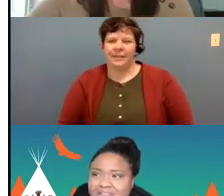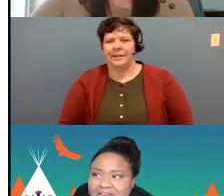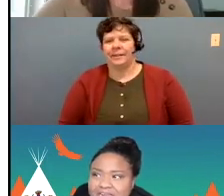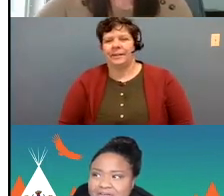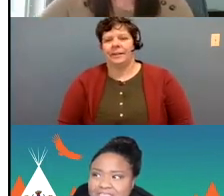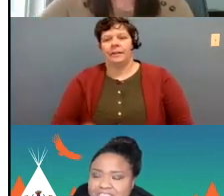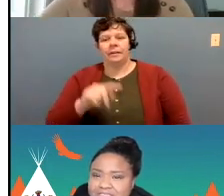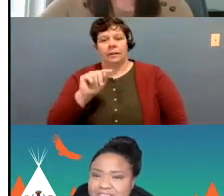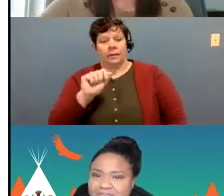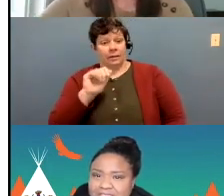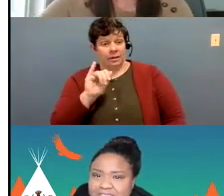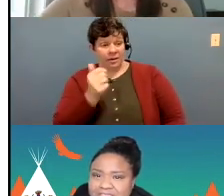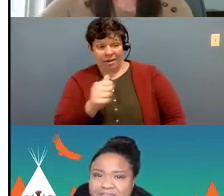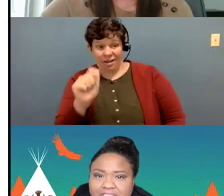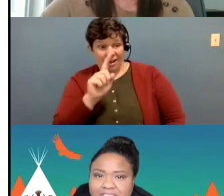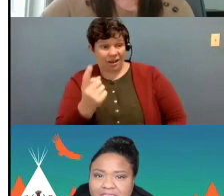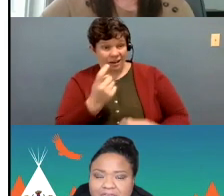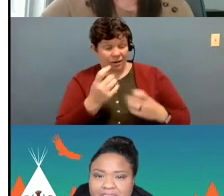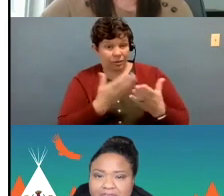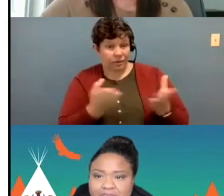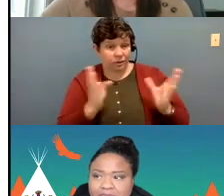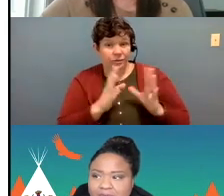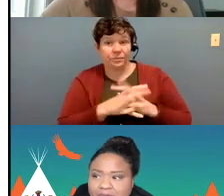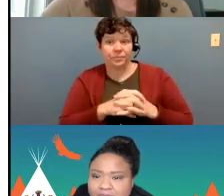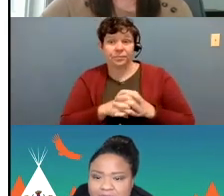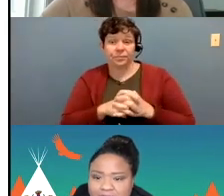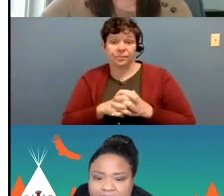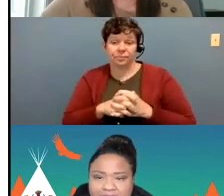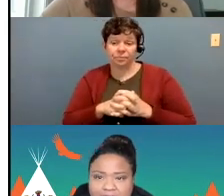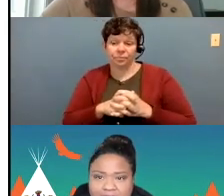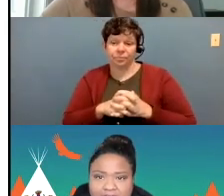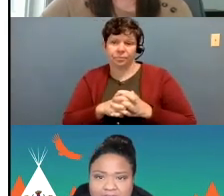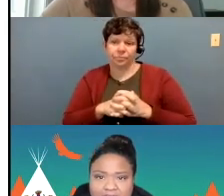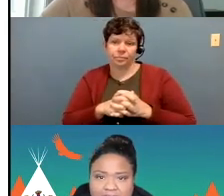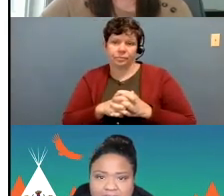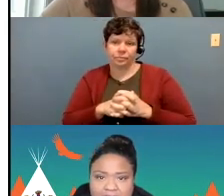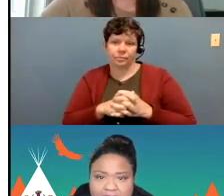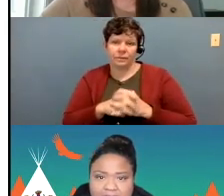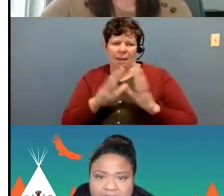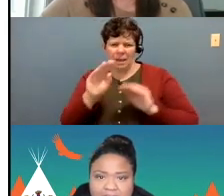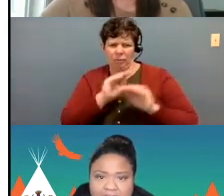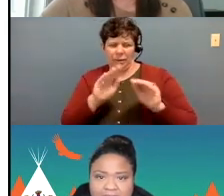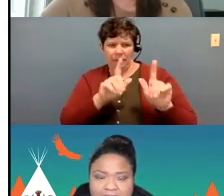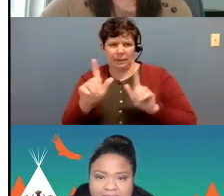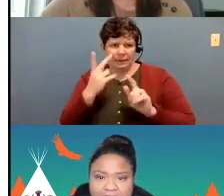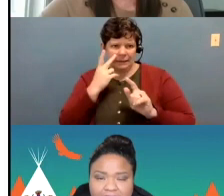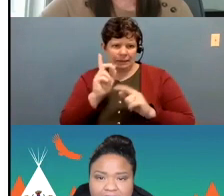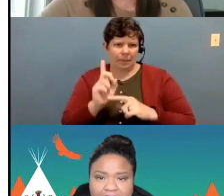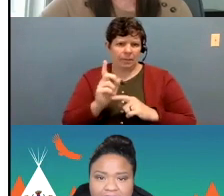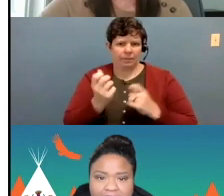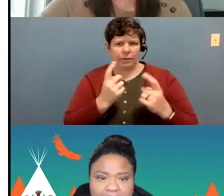Are there any questions, relatives? I'll go ahead and give you a minute. I'm going to rearrange some of my screens. Sure. So I can see all